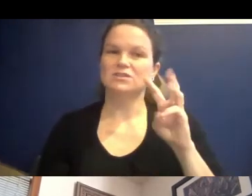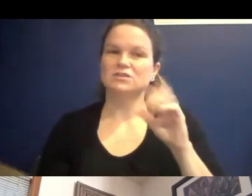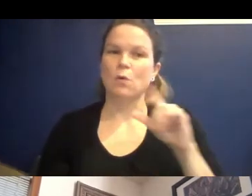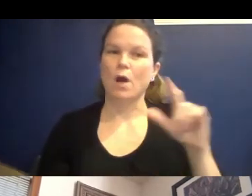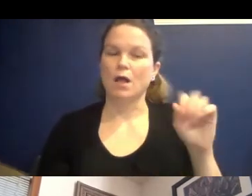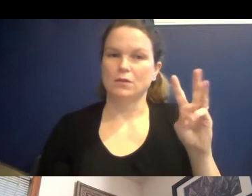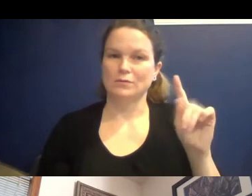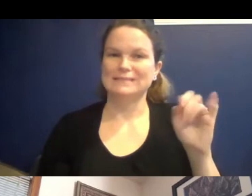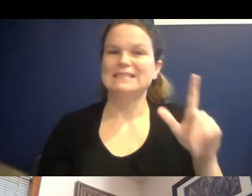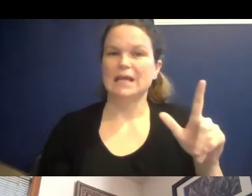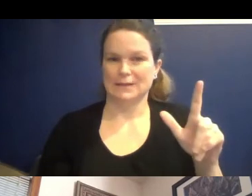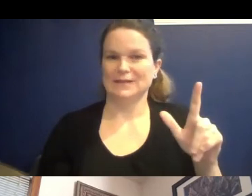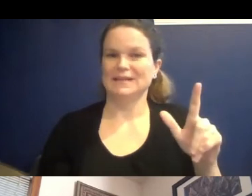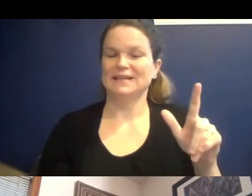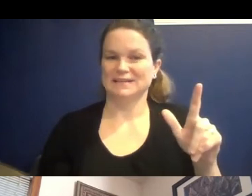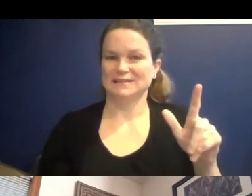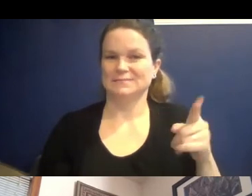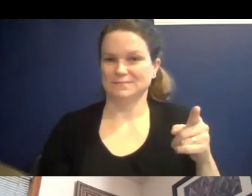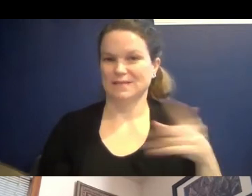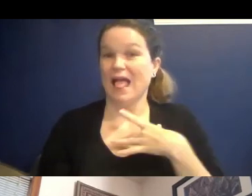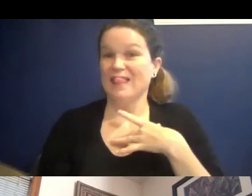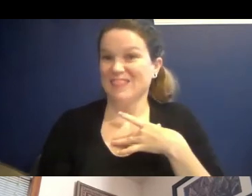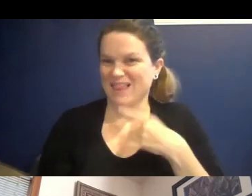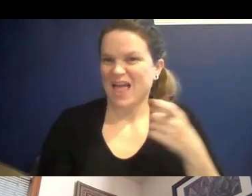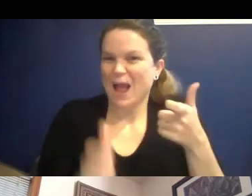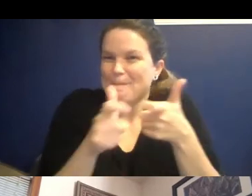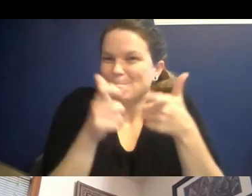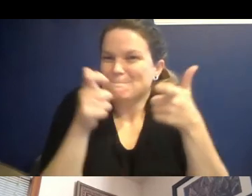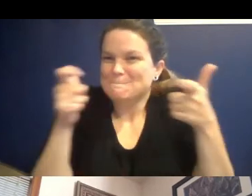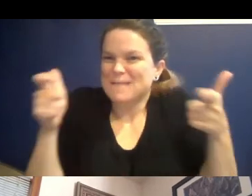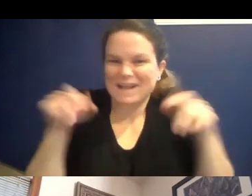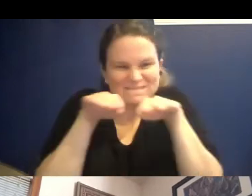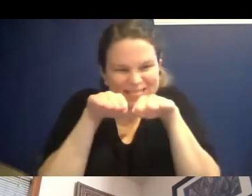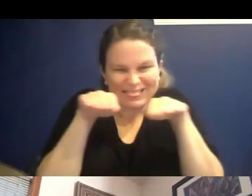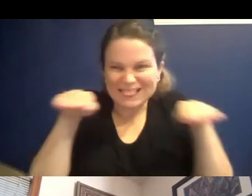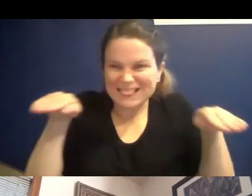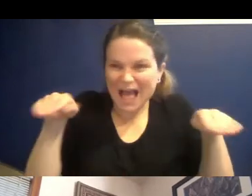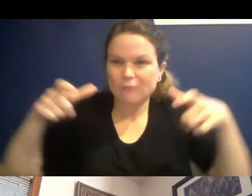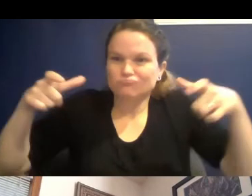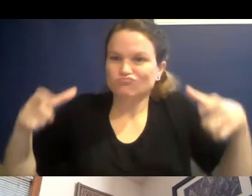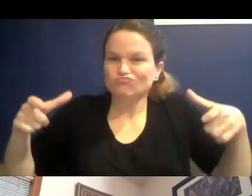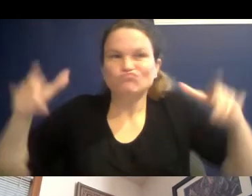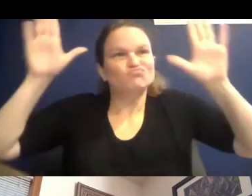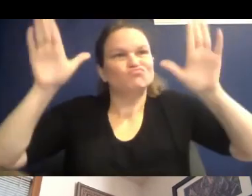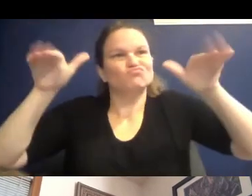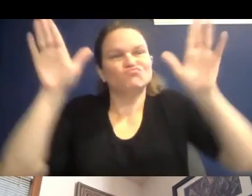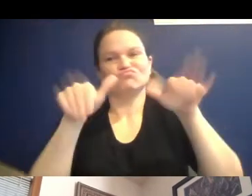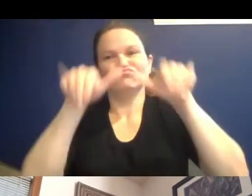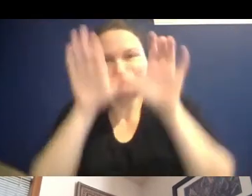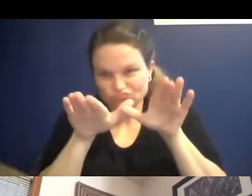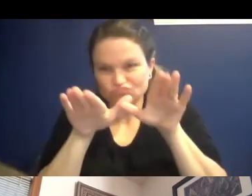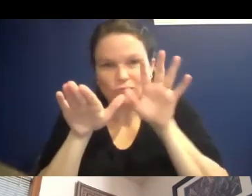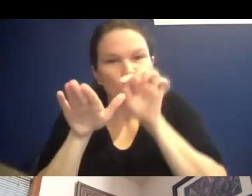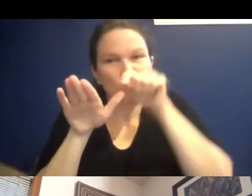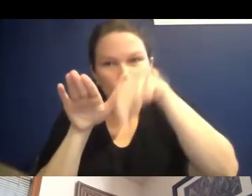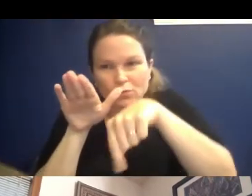can see how they like a nice big flat open space to land on to sip nectar. They overwinter